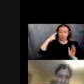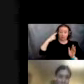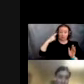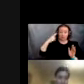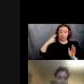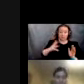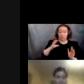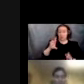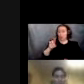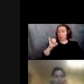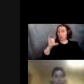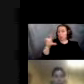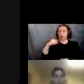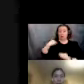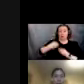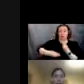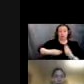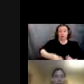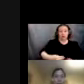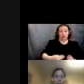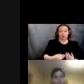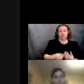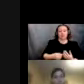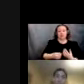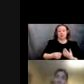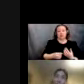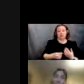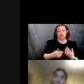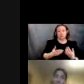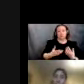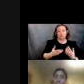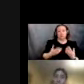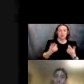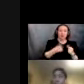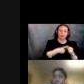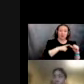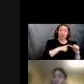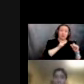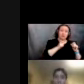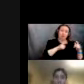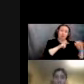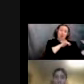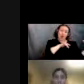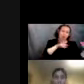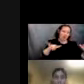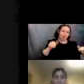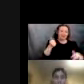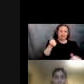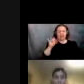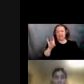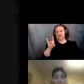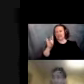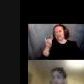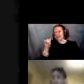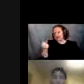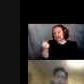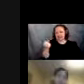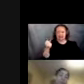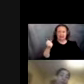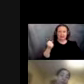so there wasn't any mass migration until roughly the 1880s. And even then, women were few and